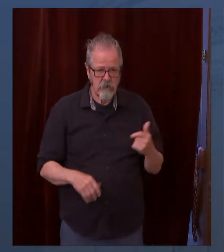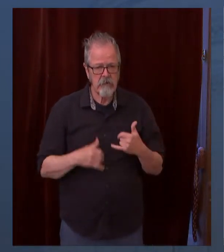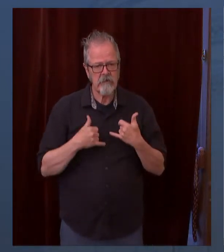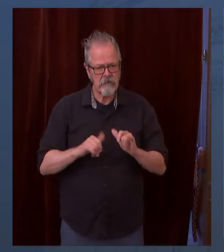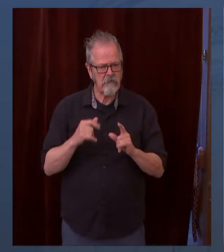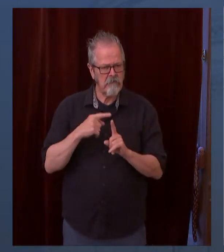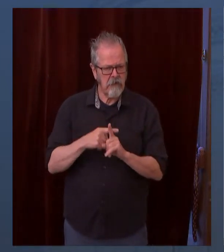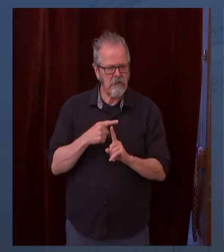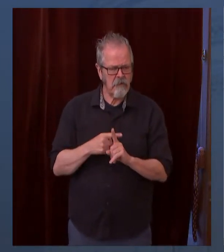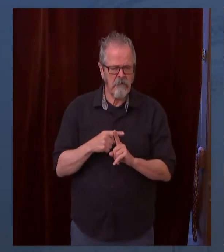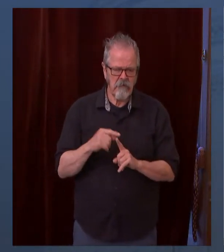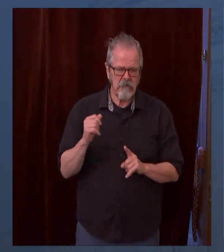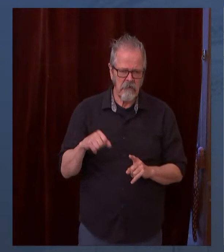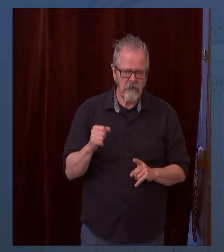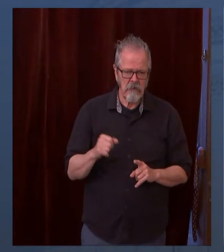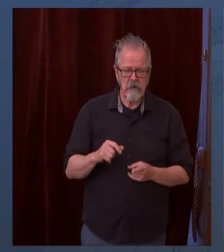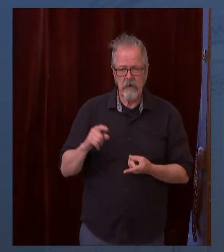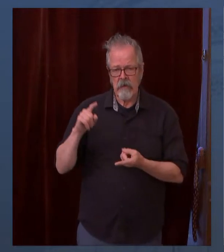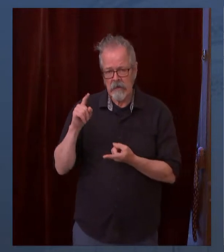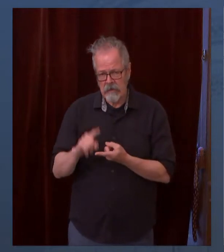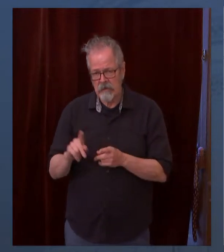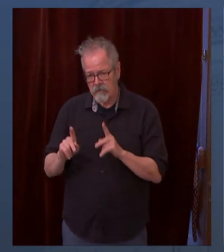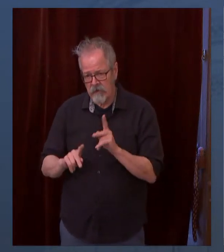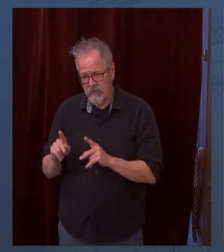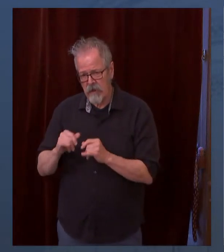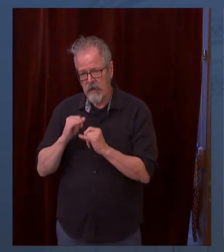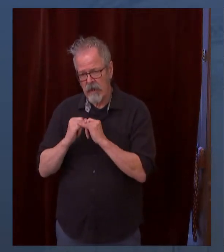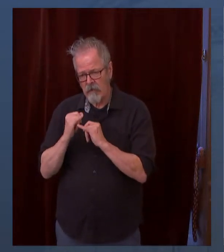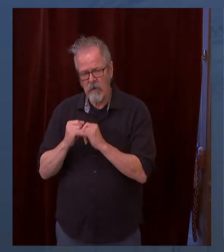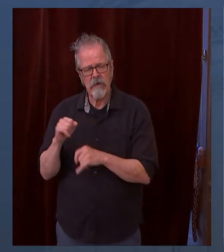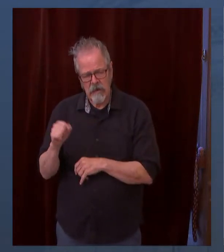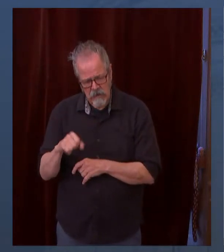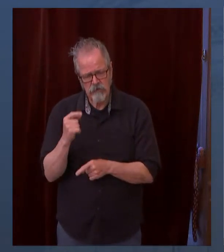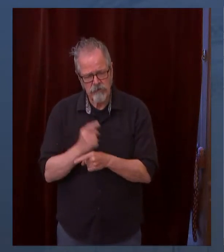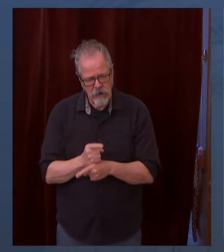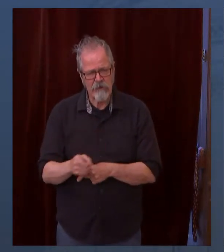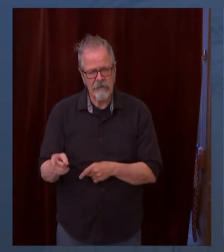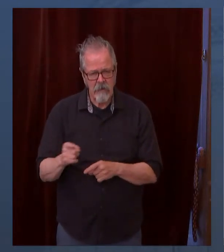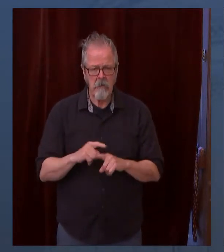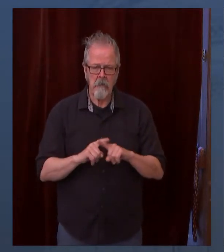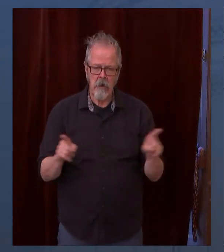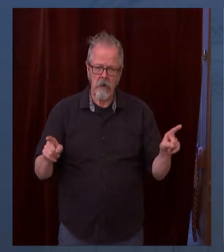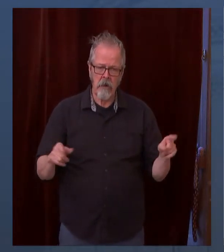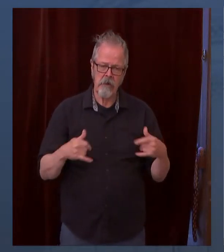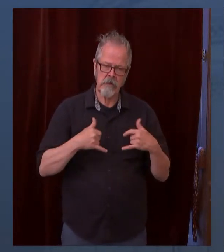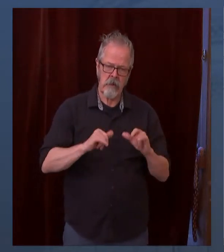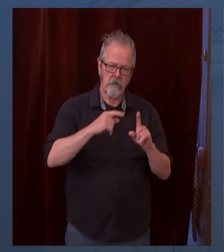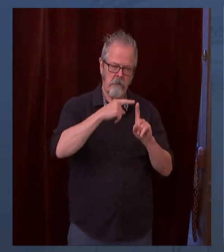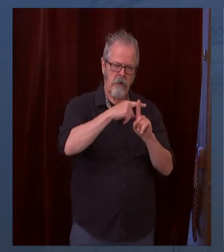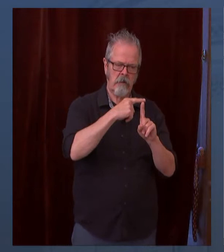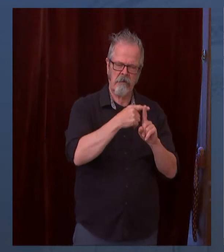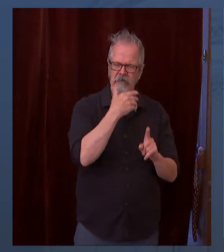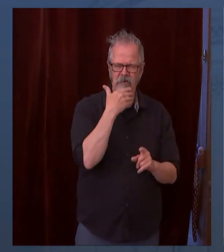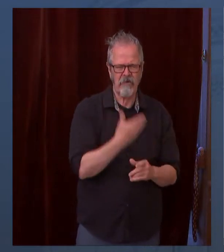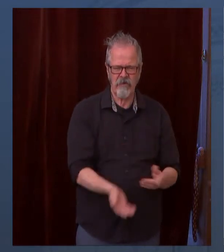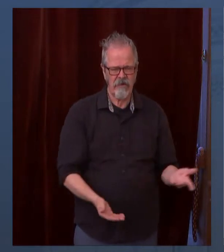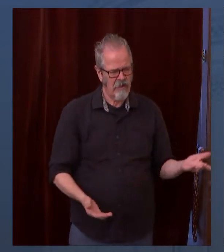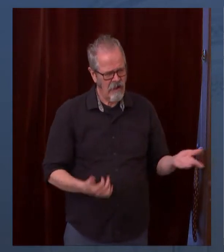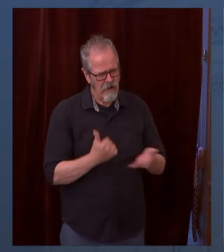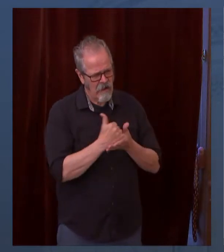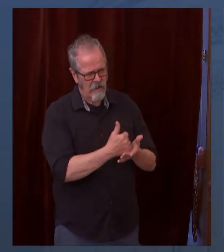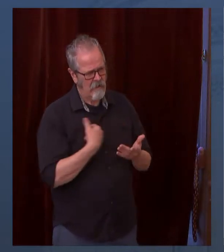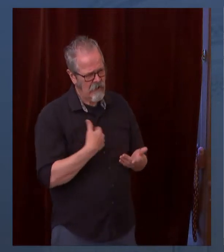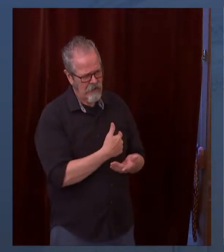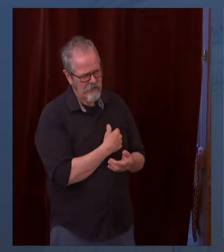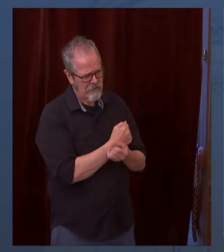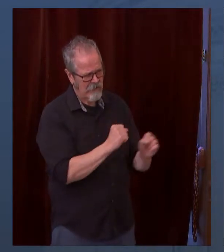lives. Unfortunately, that means that we have to rely more on vaccinations. And that is why it's so critical for